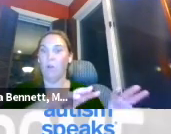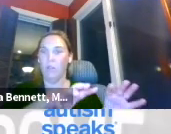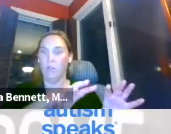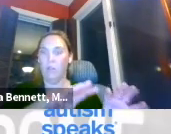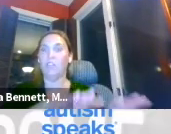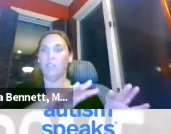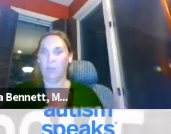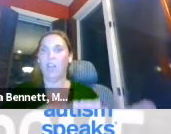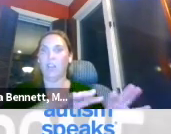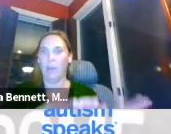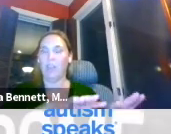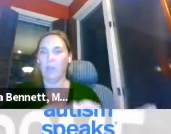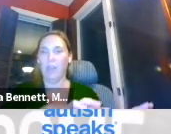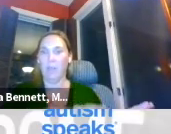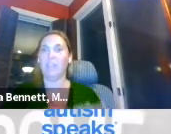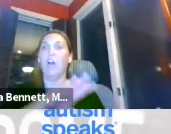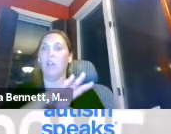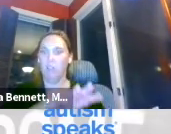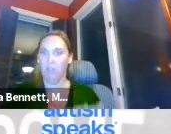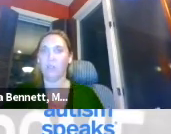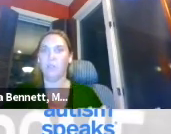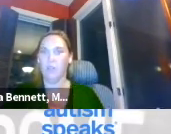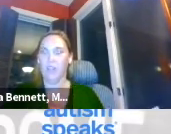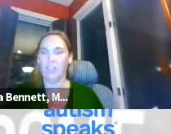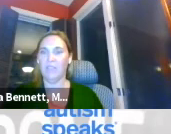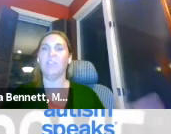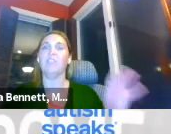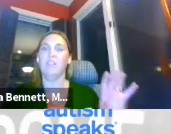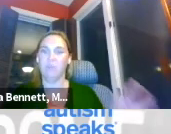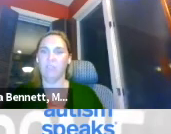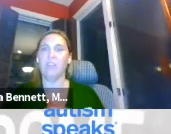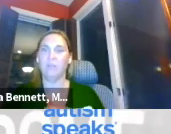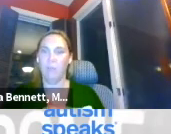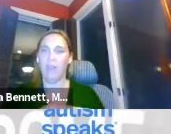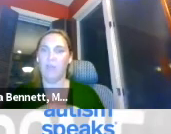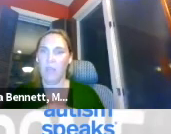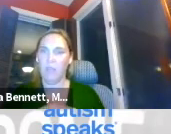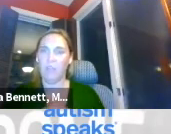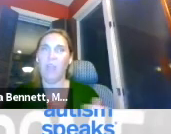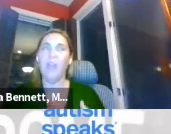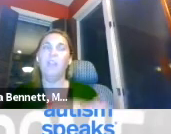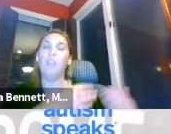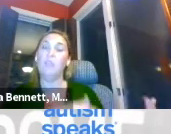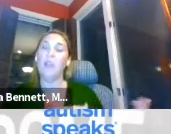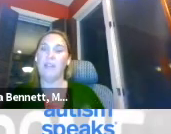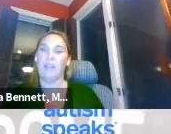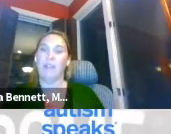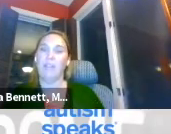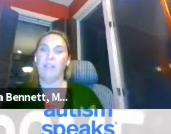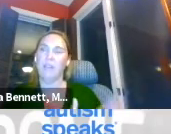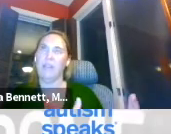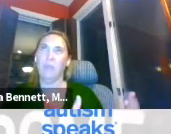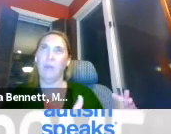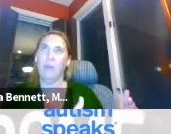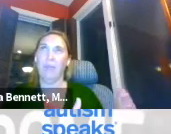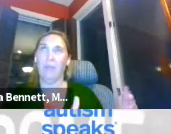core features that we talked about at the beginning of my talk: social communication difficulties, restricted repetitive behaviors. The new diagnostic